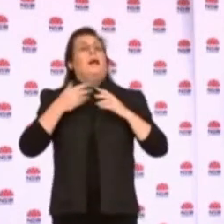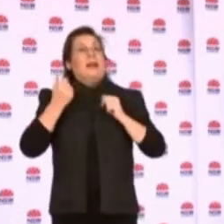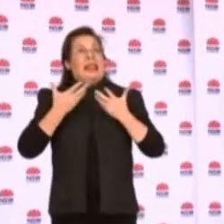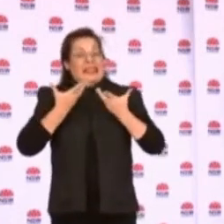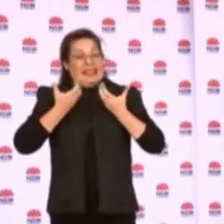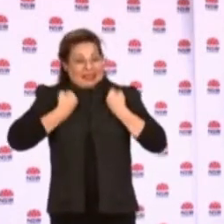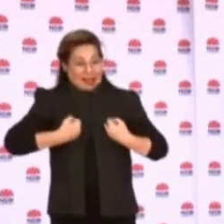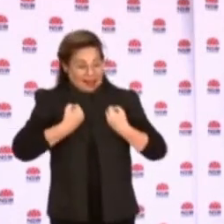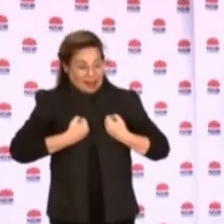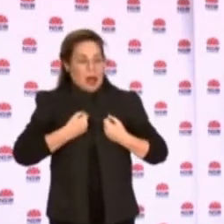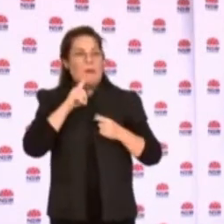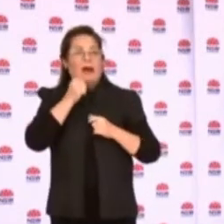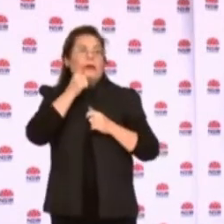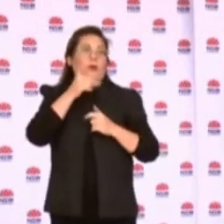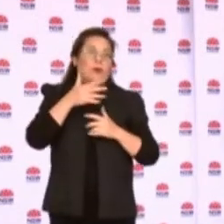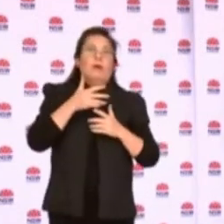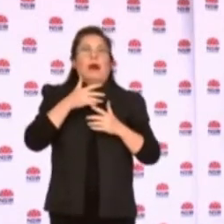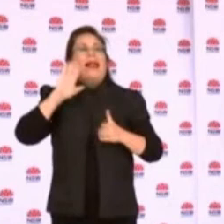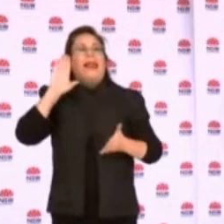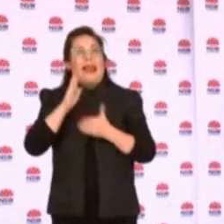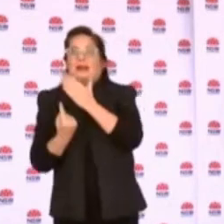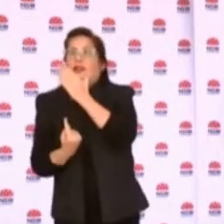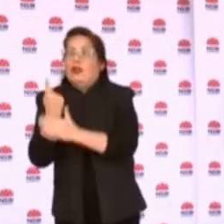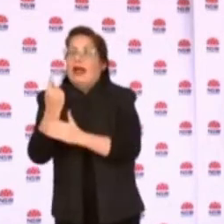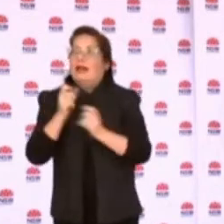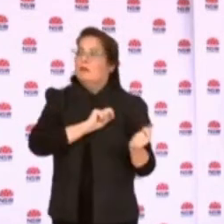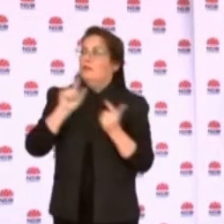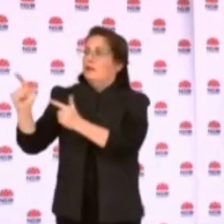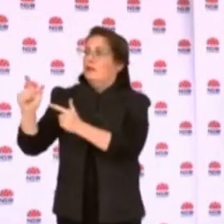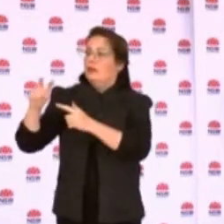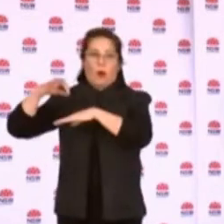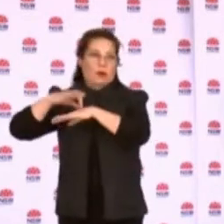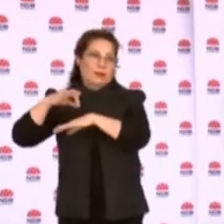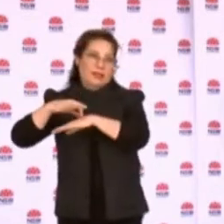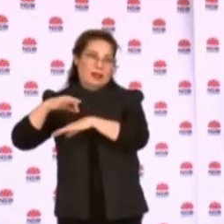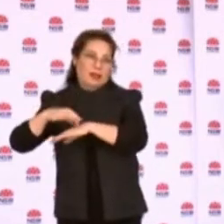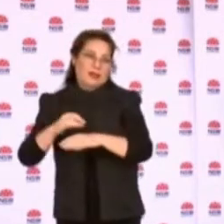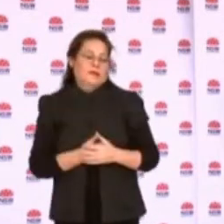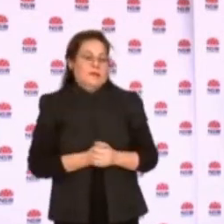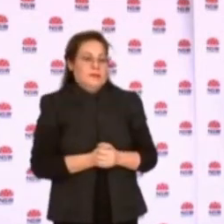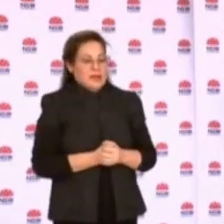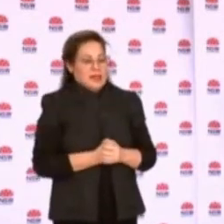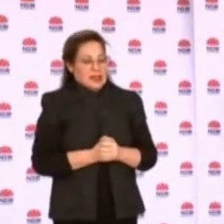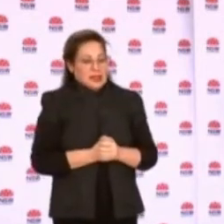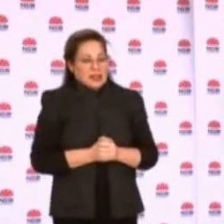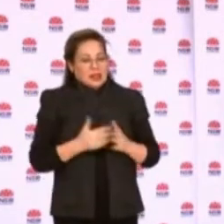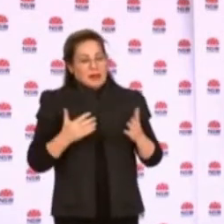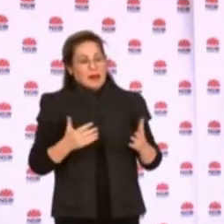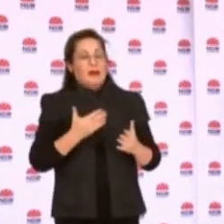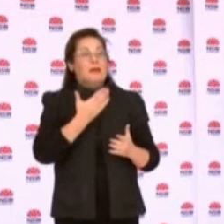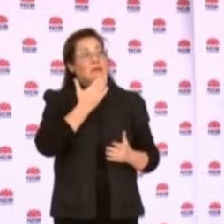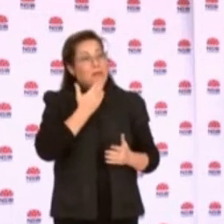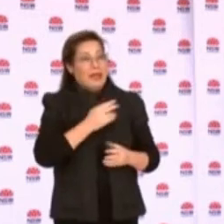2 doses is much more effective, even going forward and booking your first dose, we do want you to be patient to general